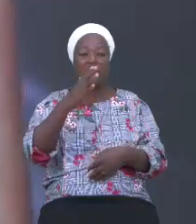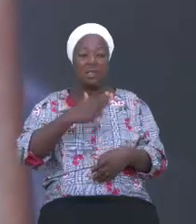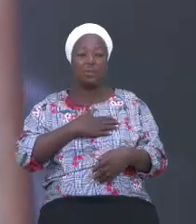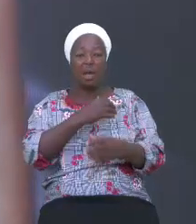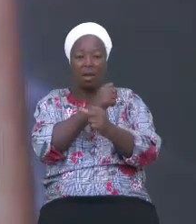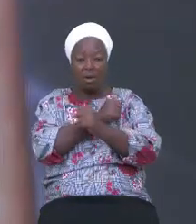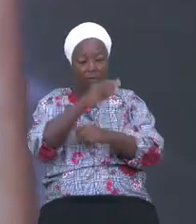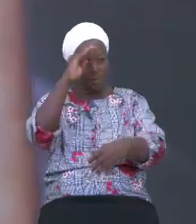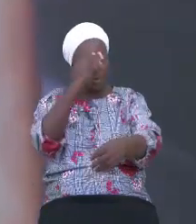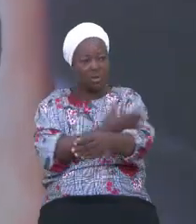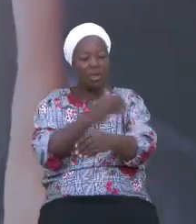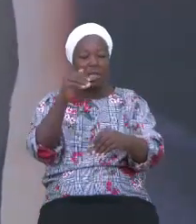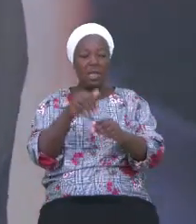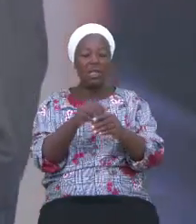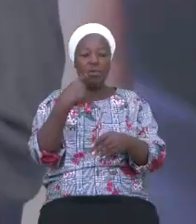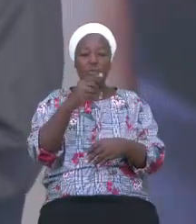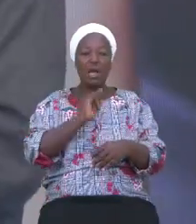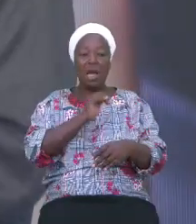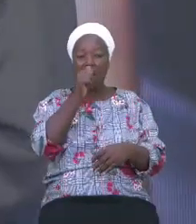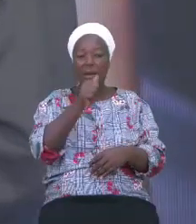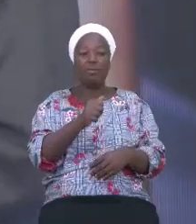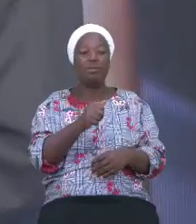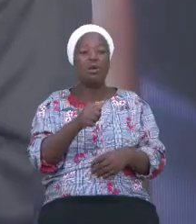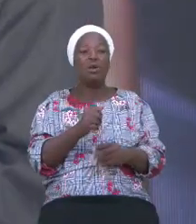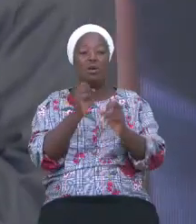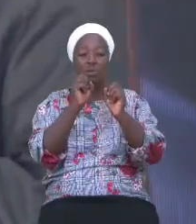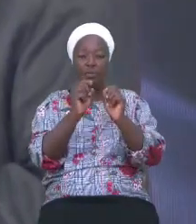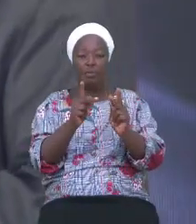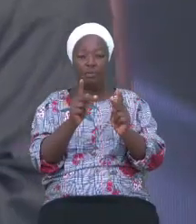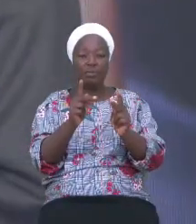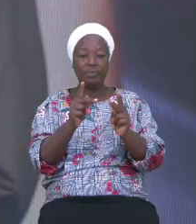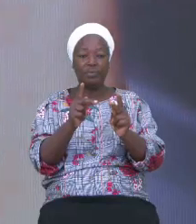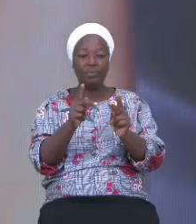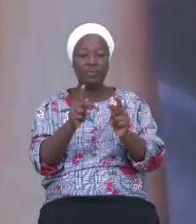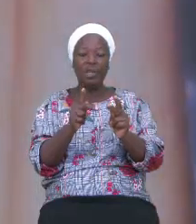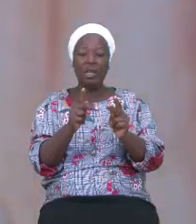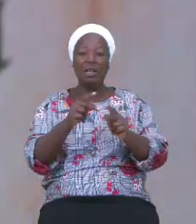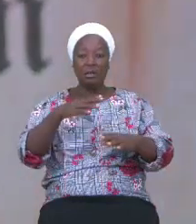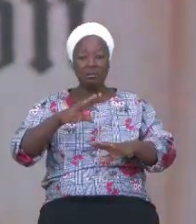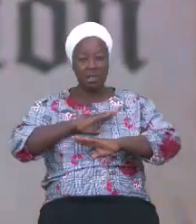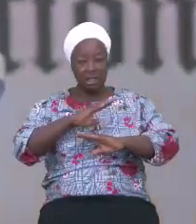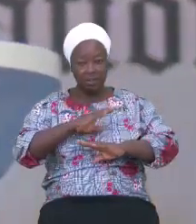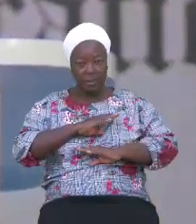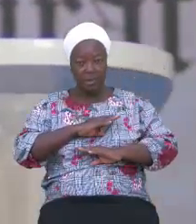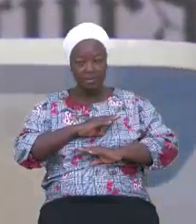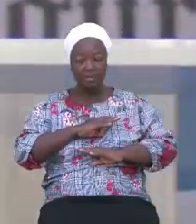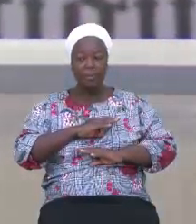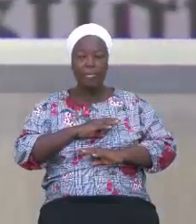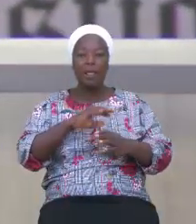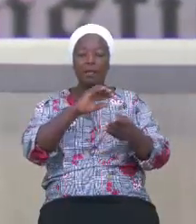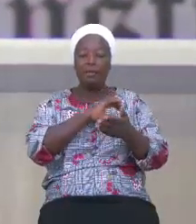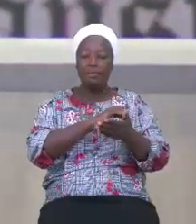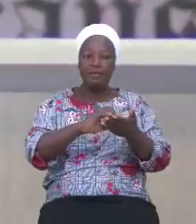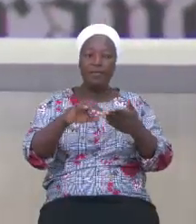beloved Son, in whom I am well pleased. And then he tells us in verse 18,